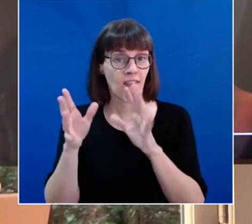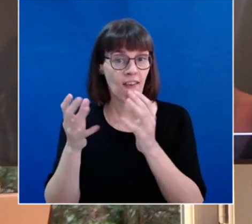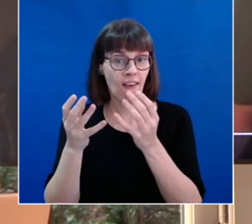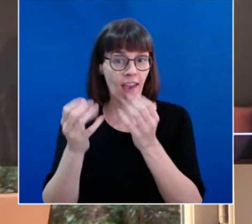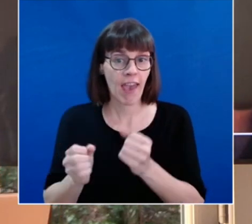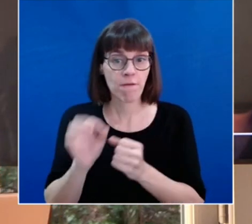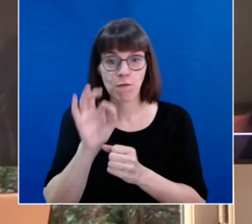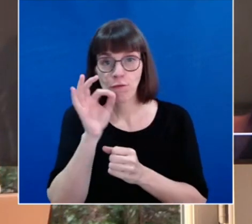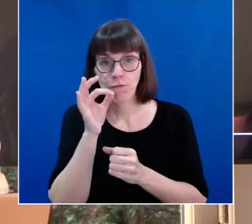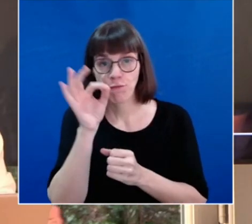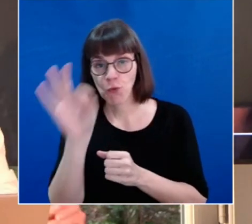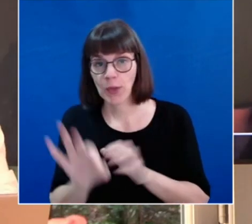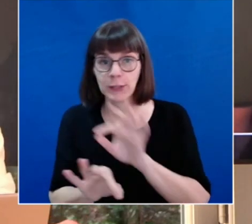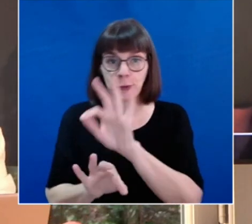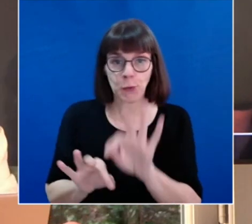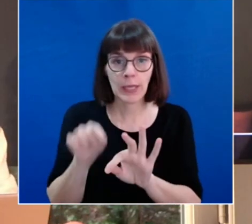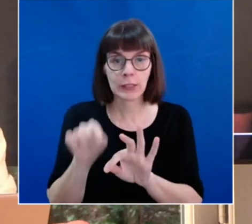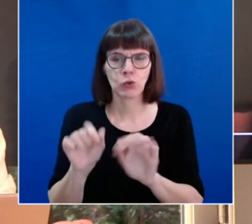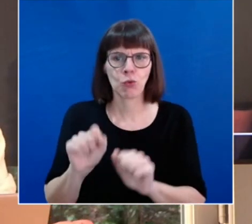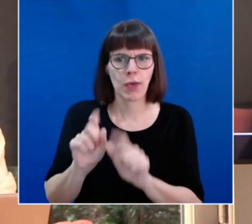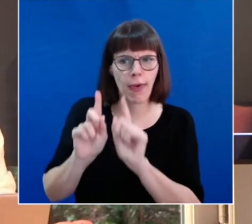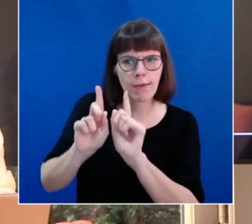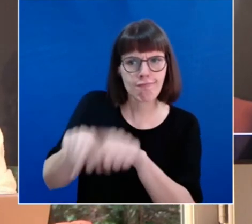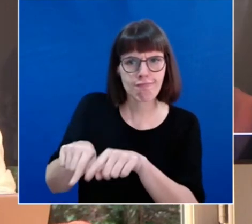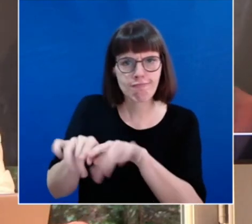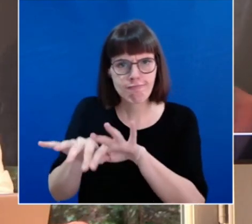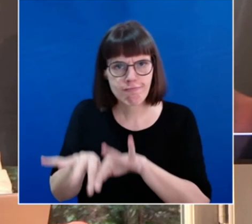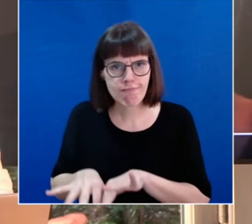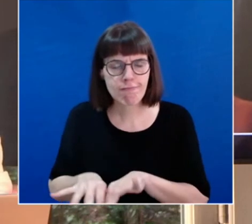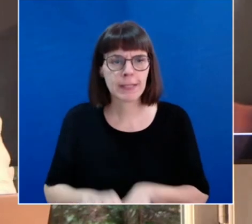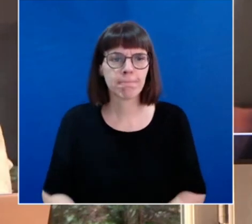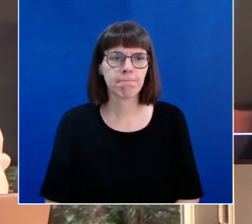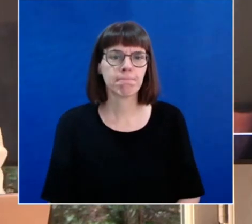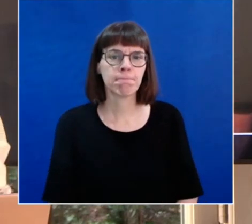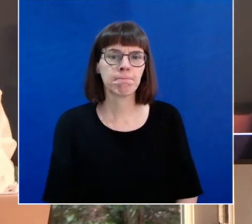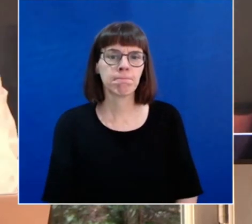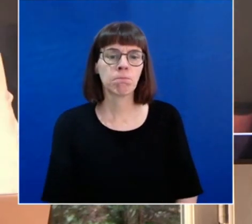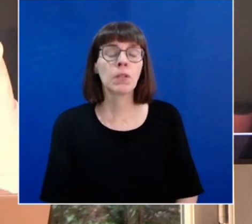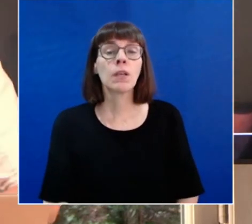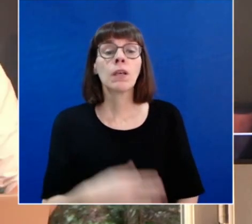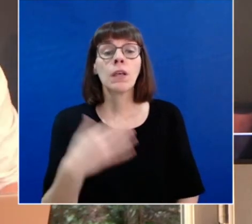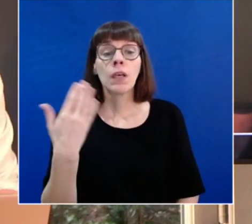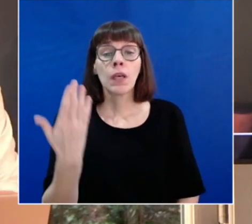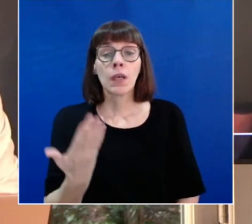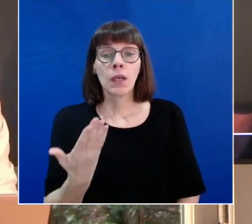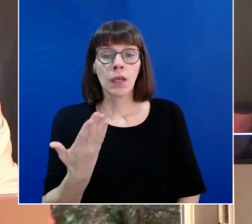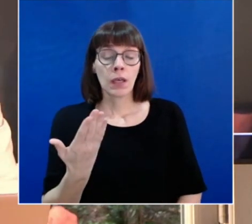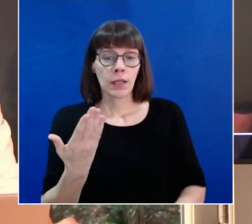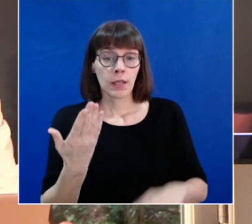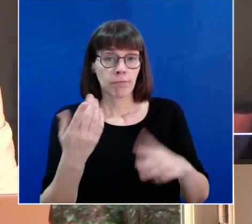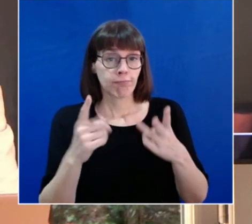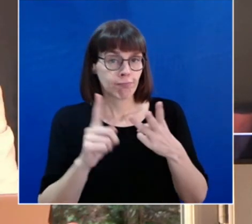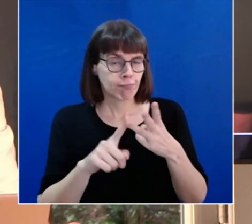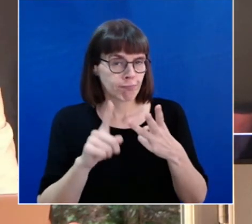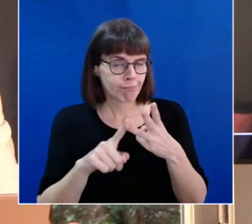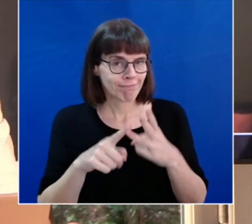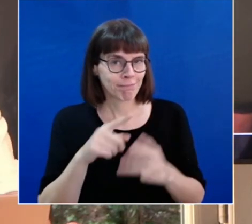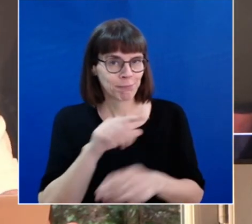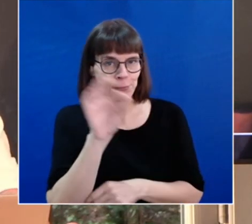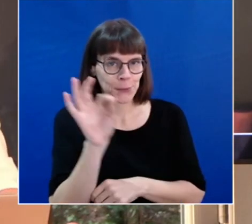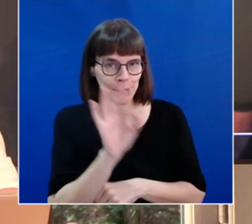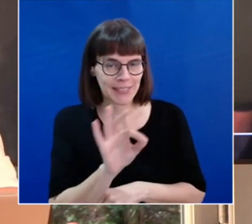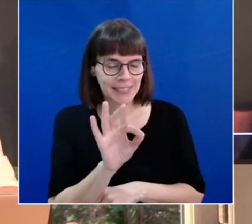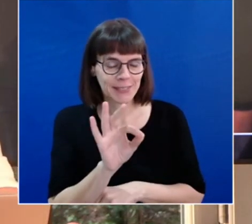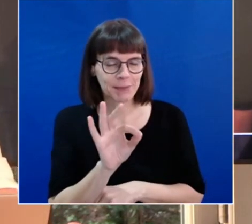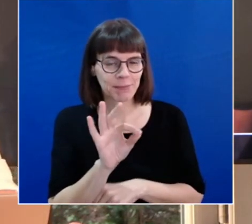also asked in there, so feel free to check that out. And one final question.